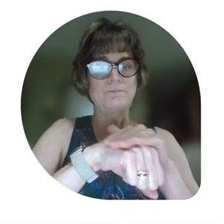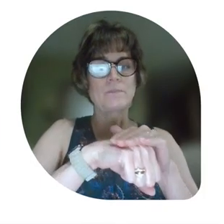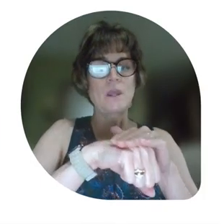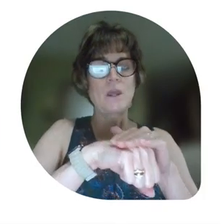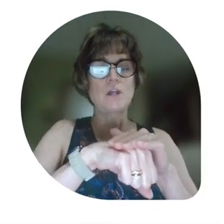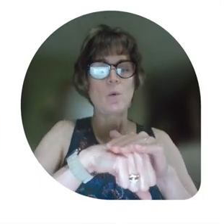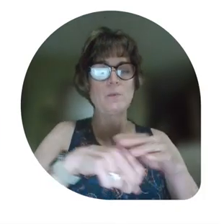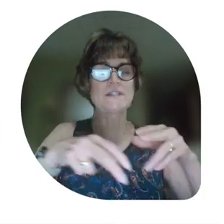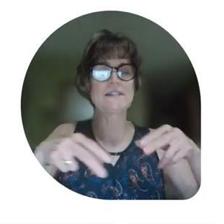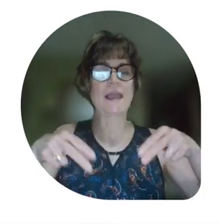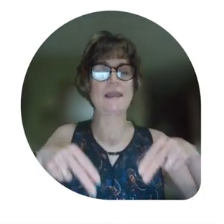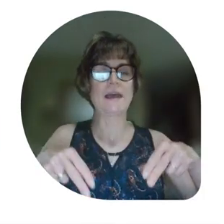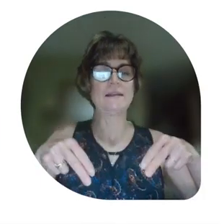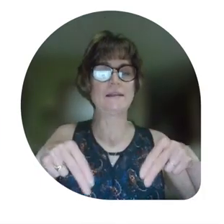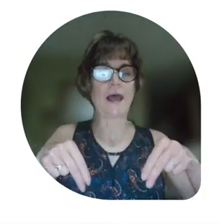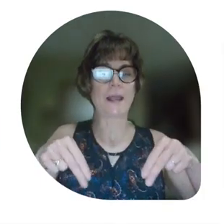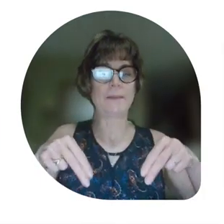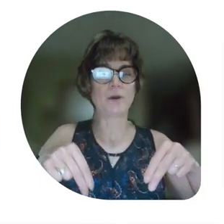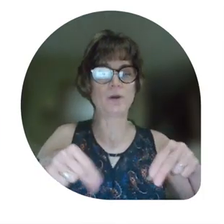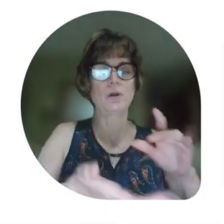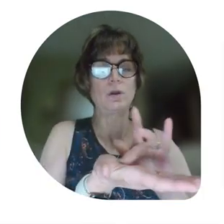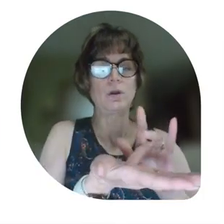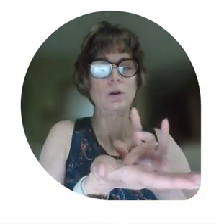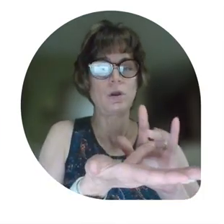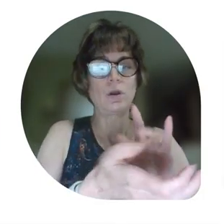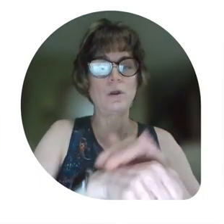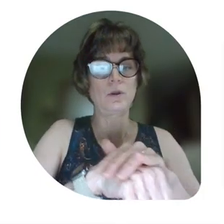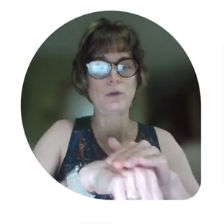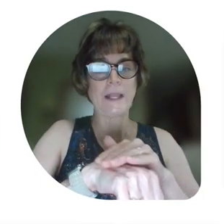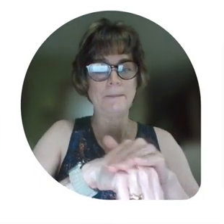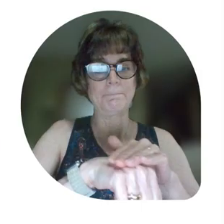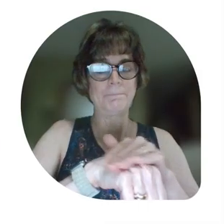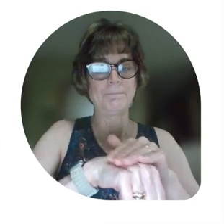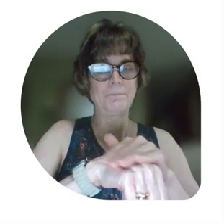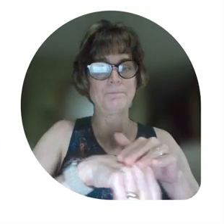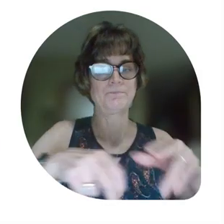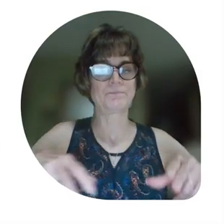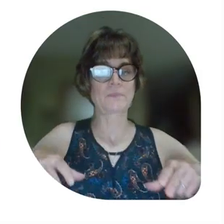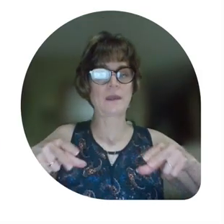Cream. So we would say diaper, cream.